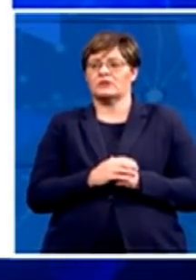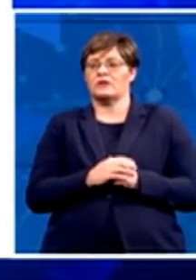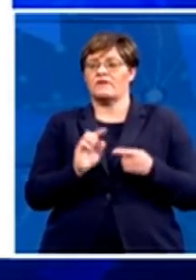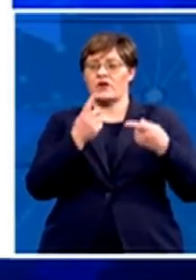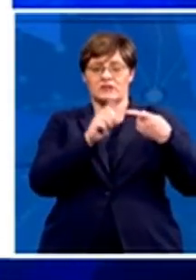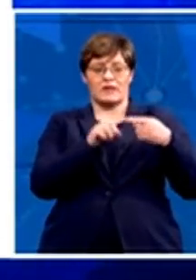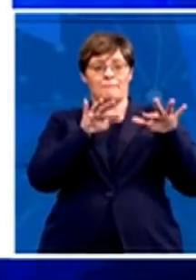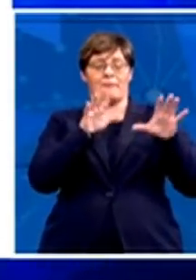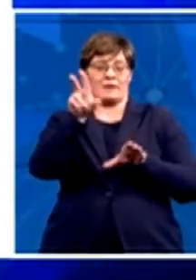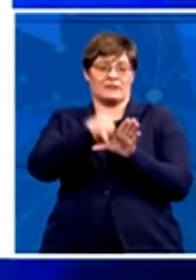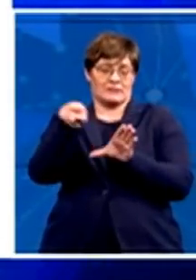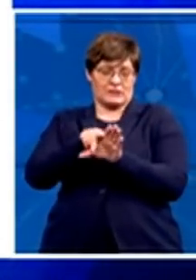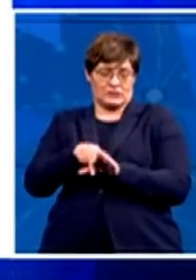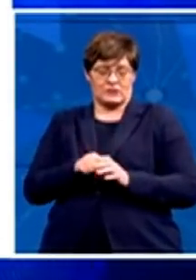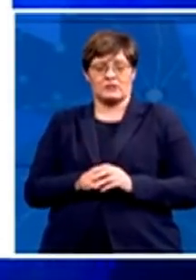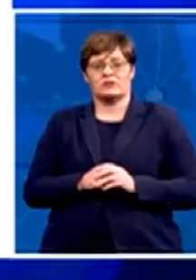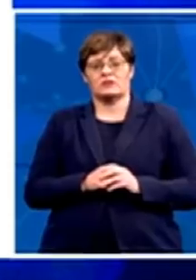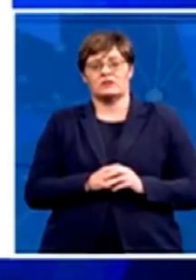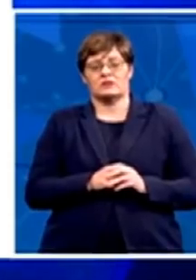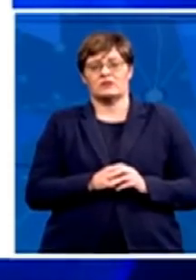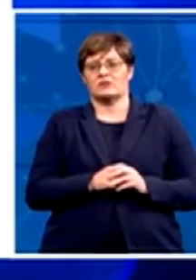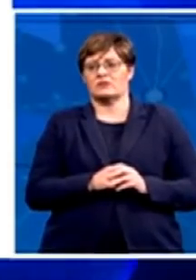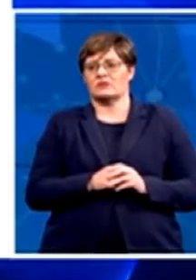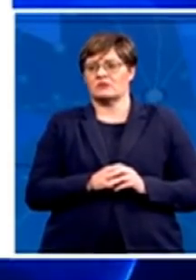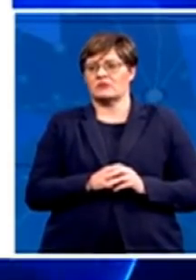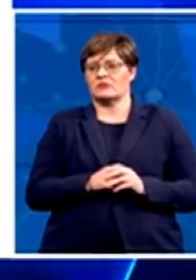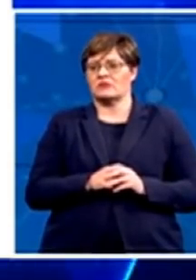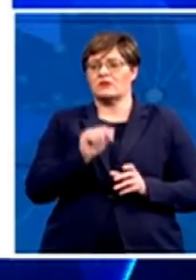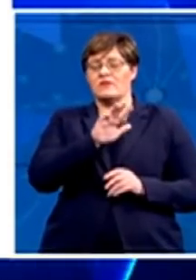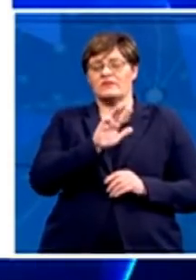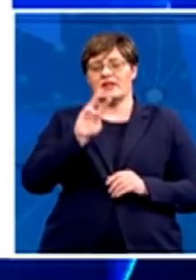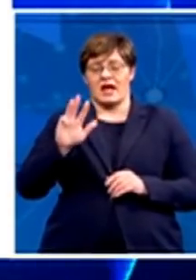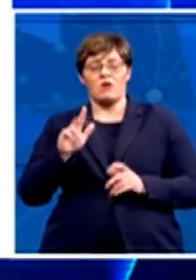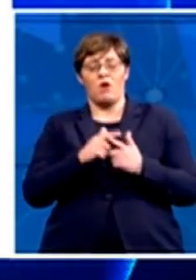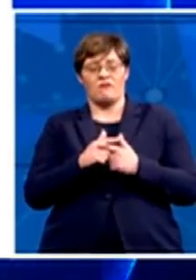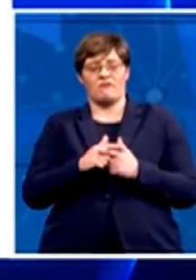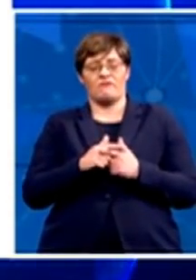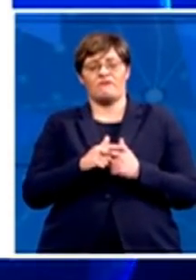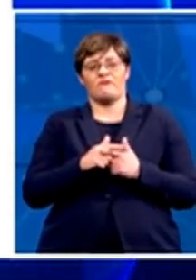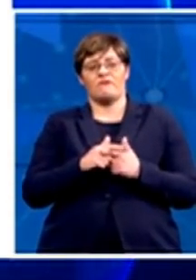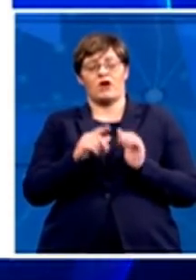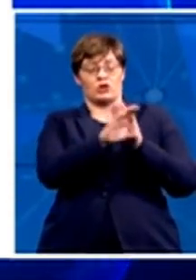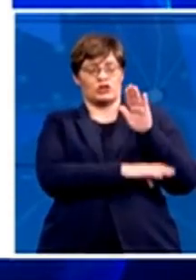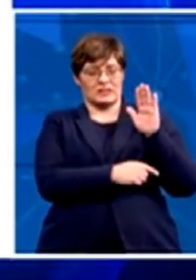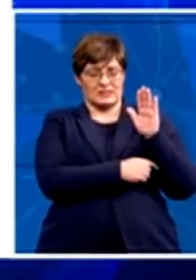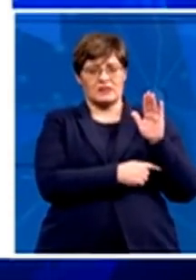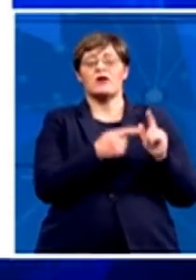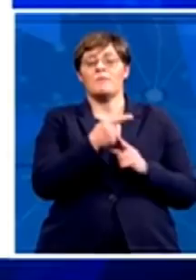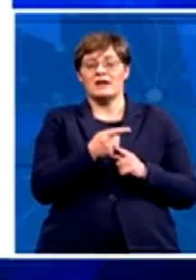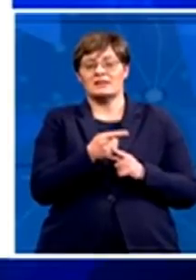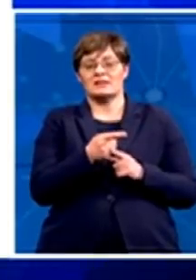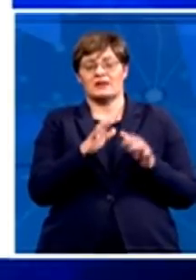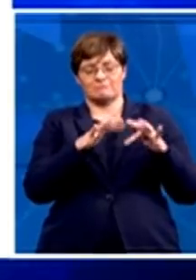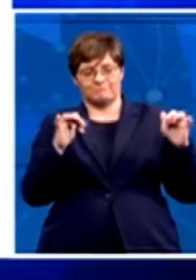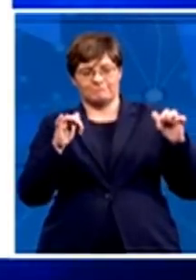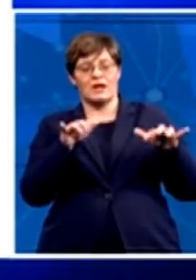Section 59 of the Constitution dictates that the Assembly must facilitate public involvement in its committee